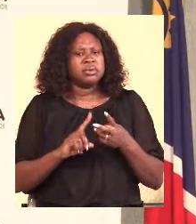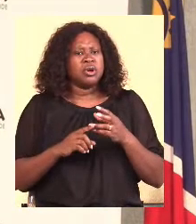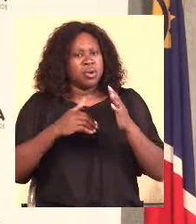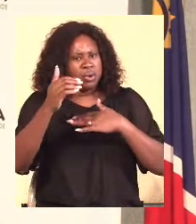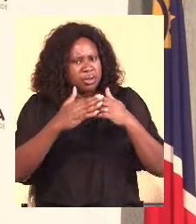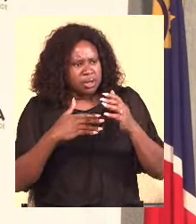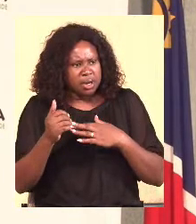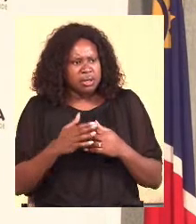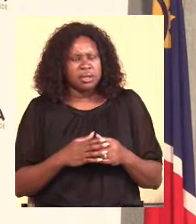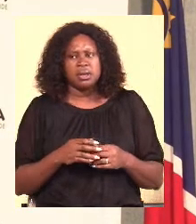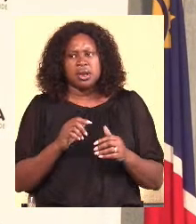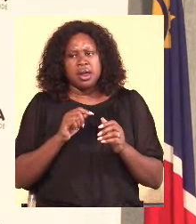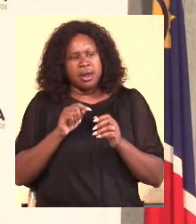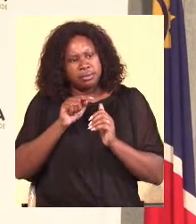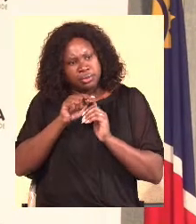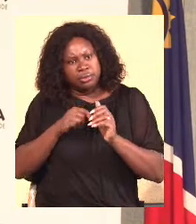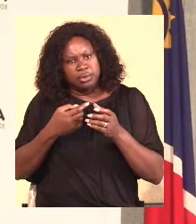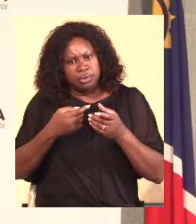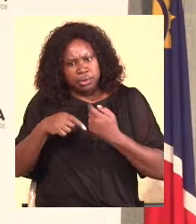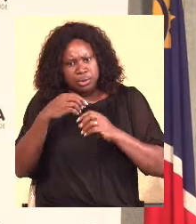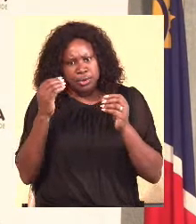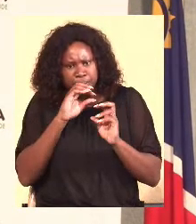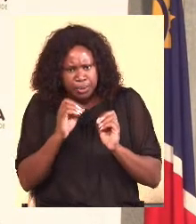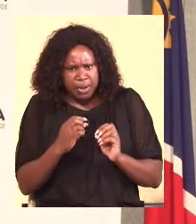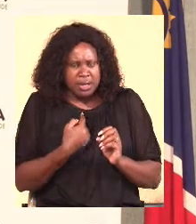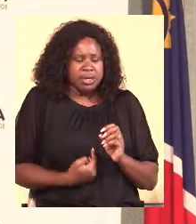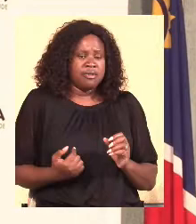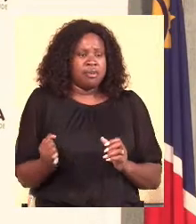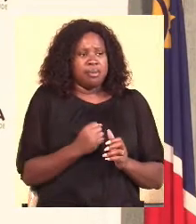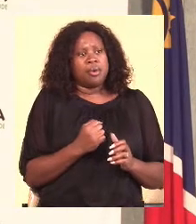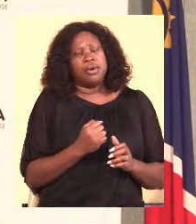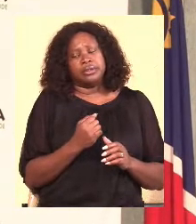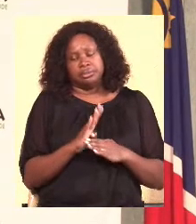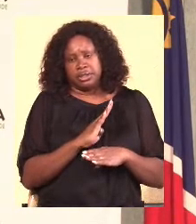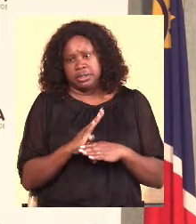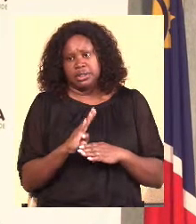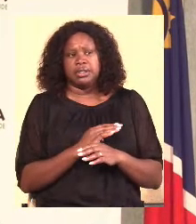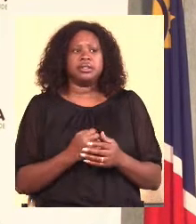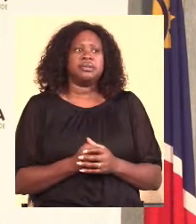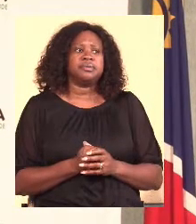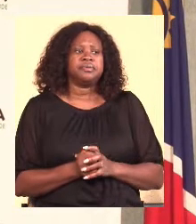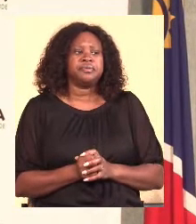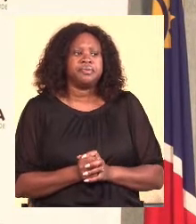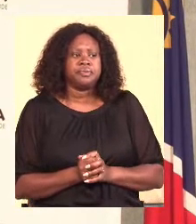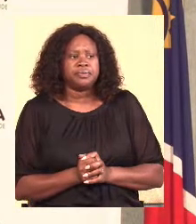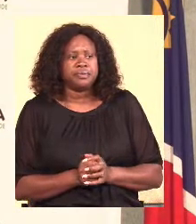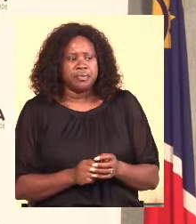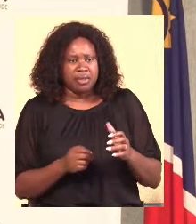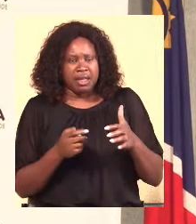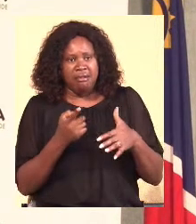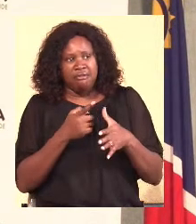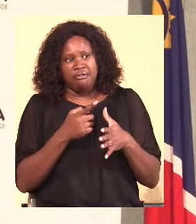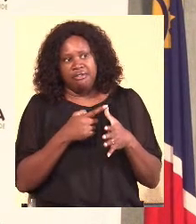non-food wholesalers, self-employed businesses, and the informal sector. Number 5 is